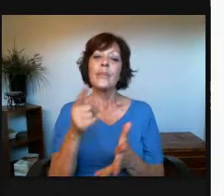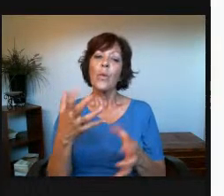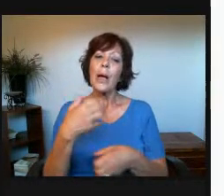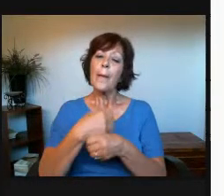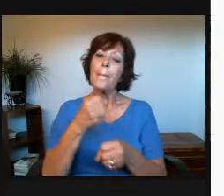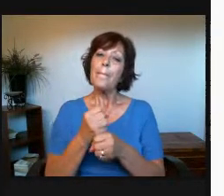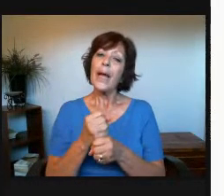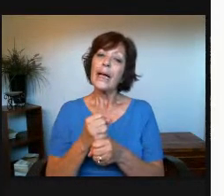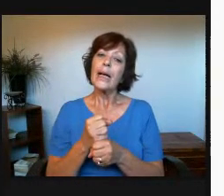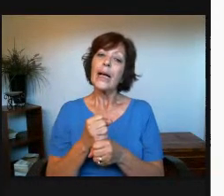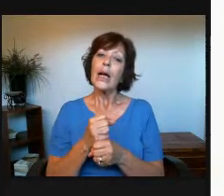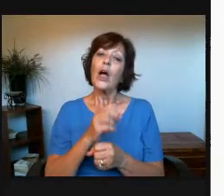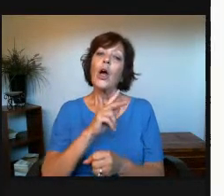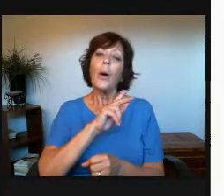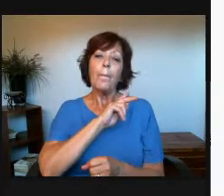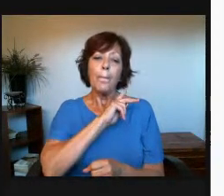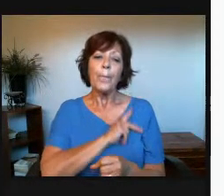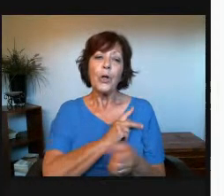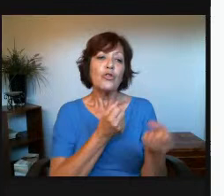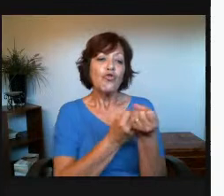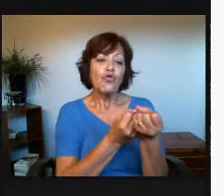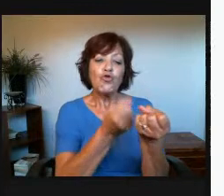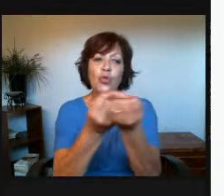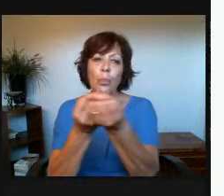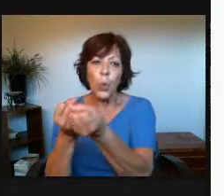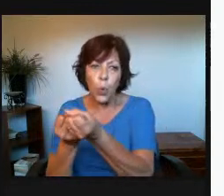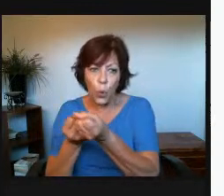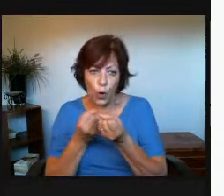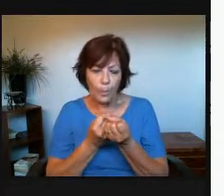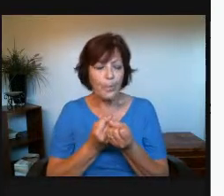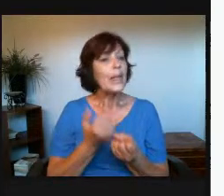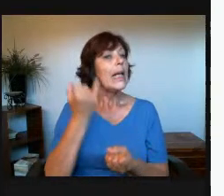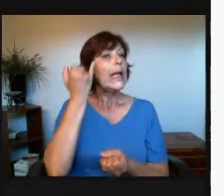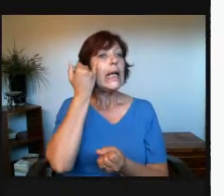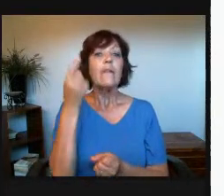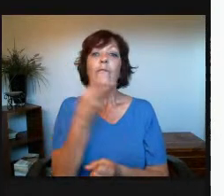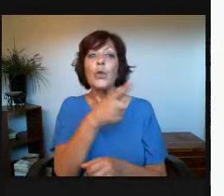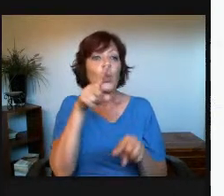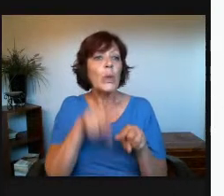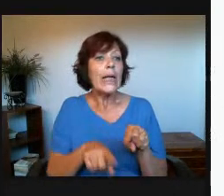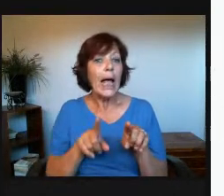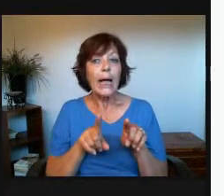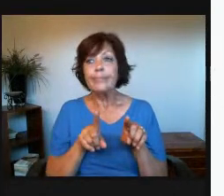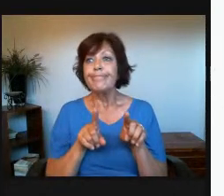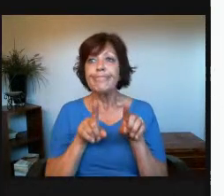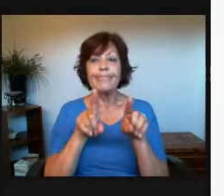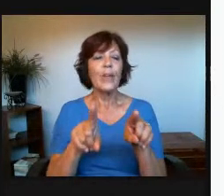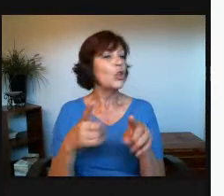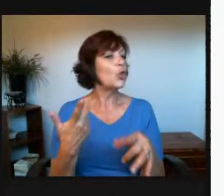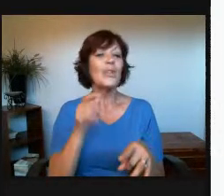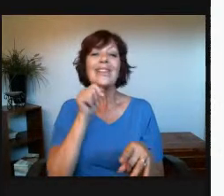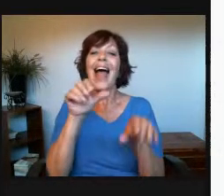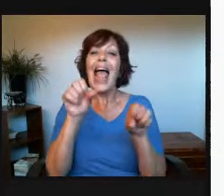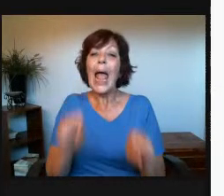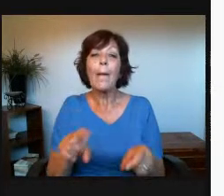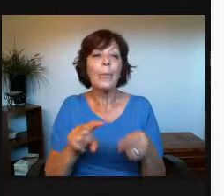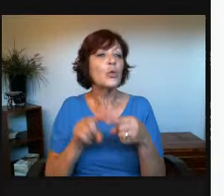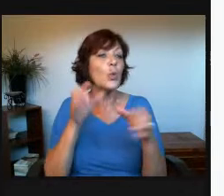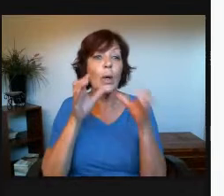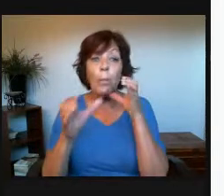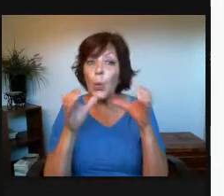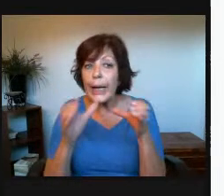create a personal support network. If you are unable to go somewhere, if you are unable to